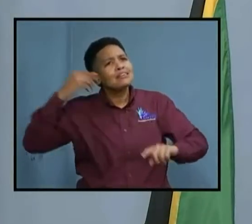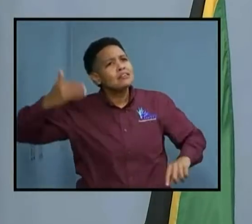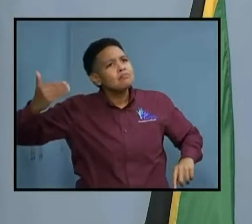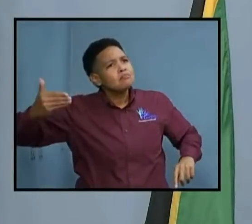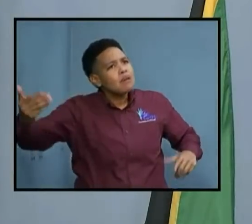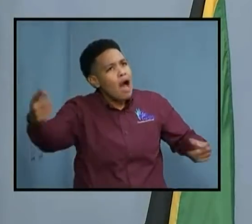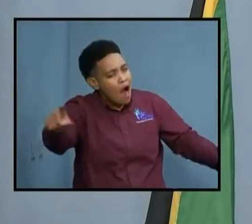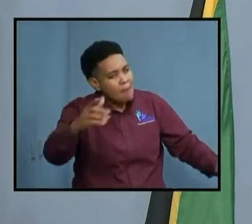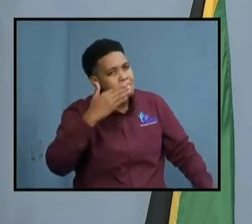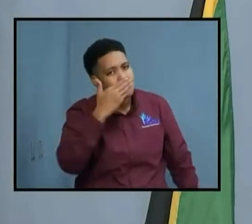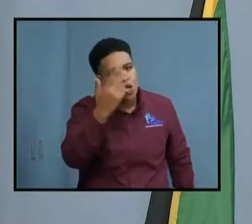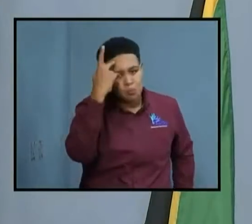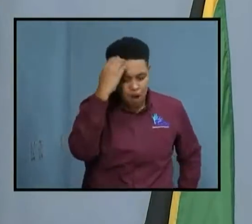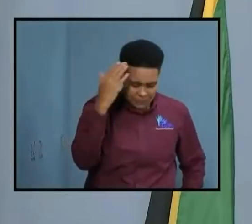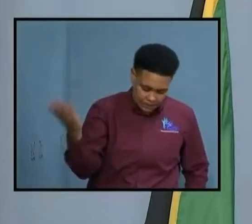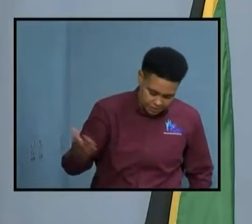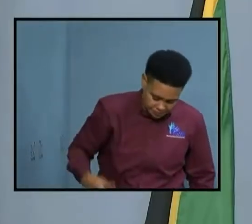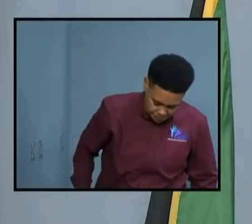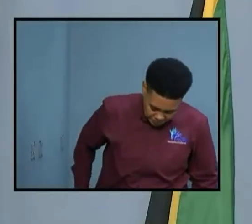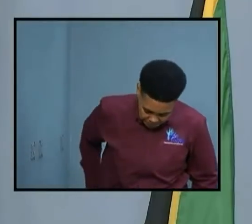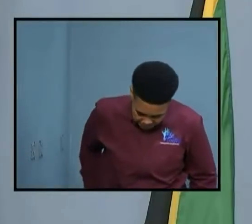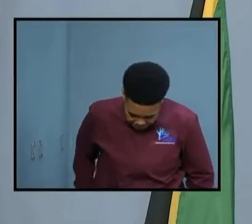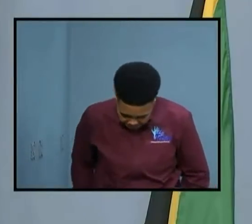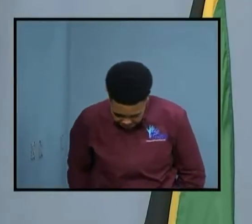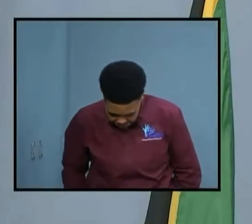by. Thank you, Prime Minister.